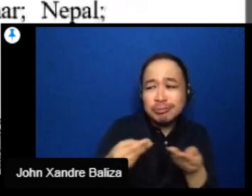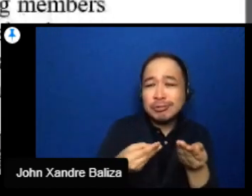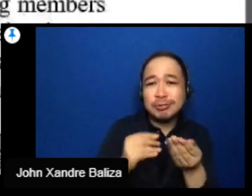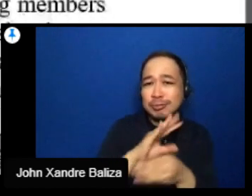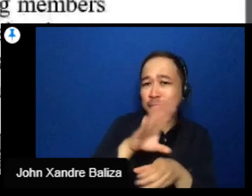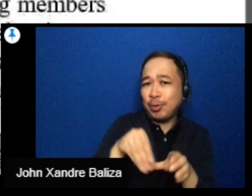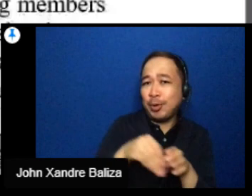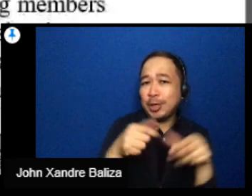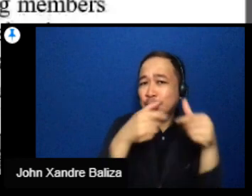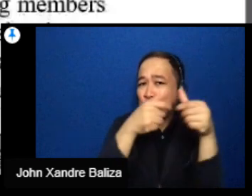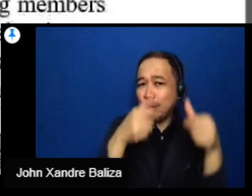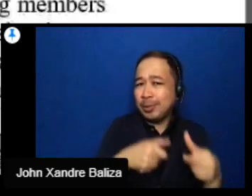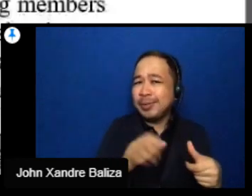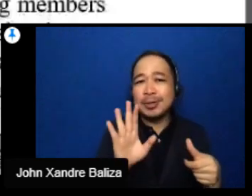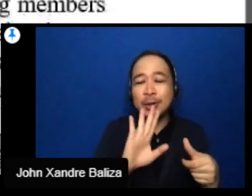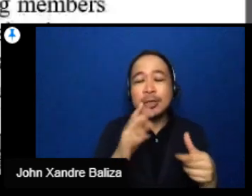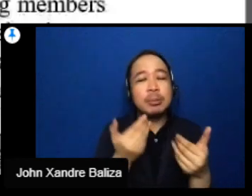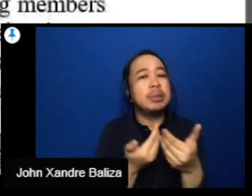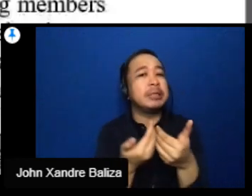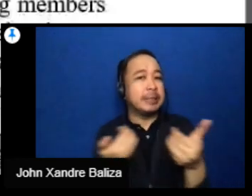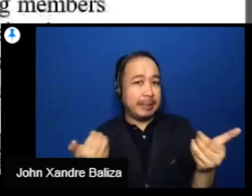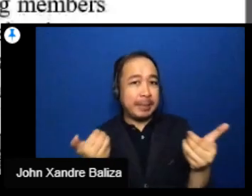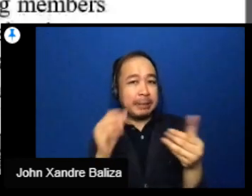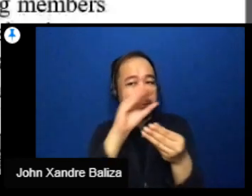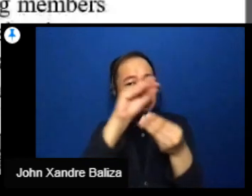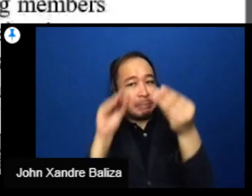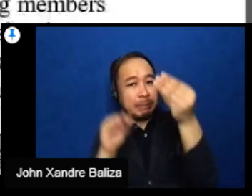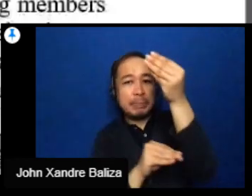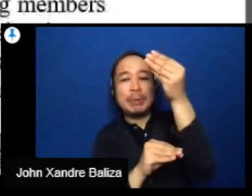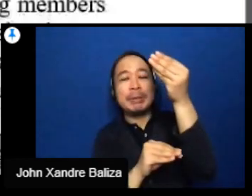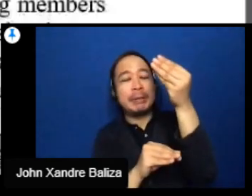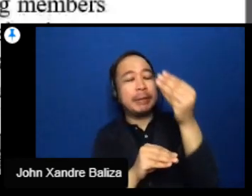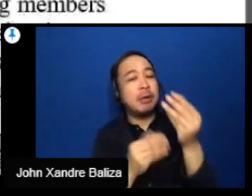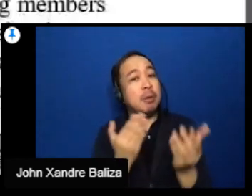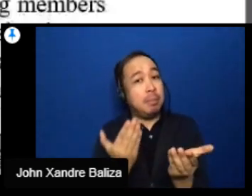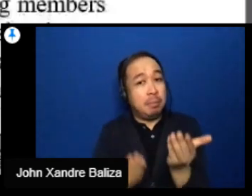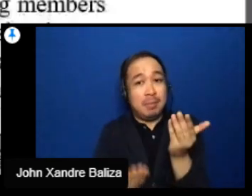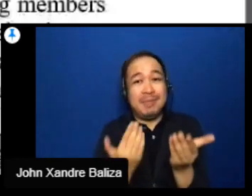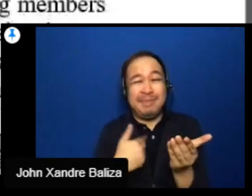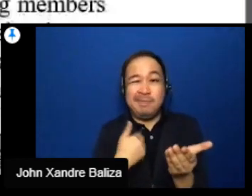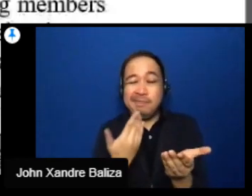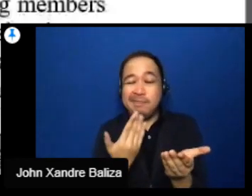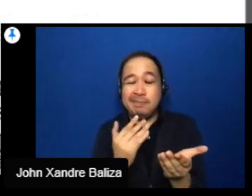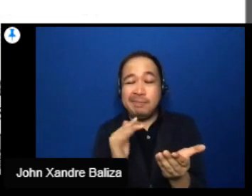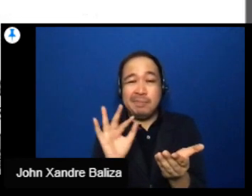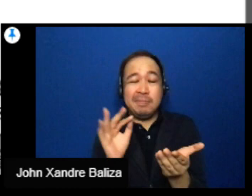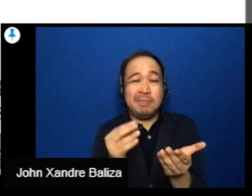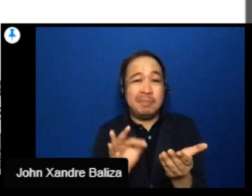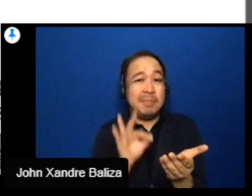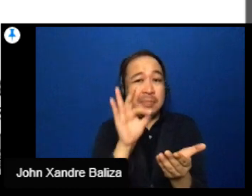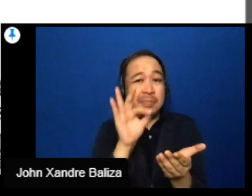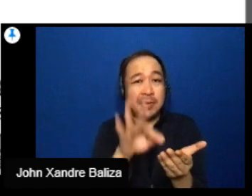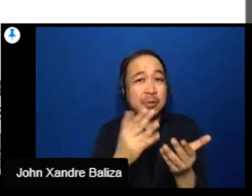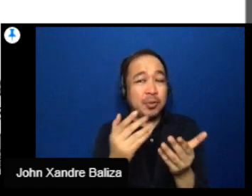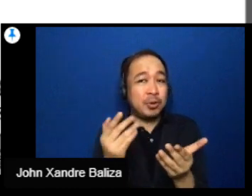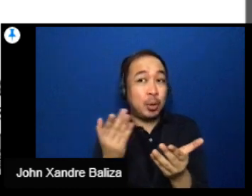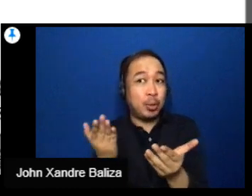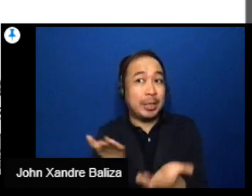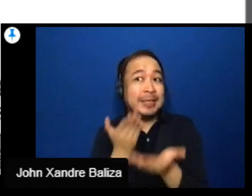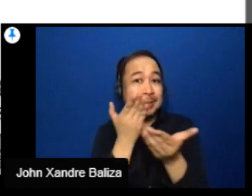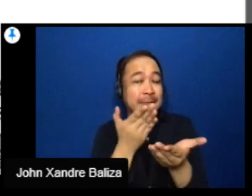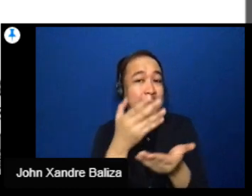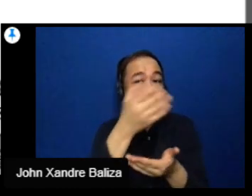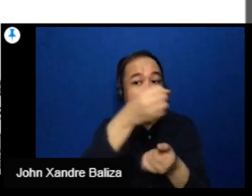be placed somewhere else, either in the way the Russian Federation suggested, or as